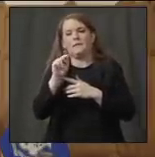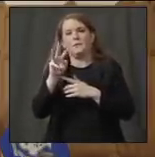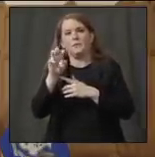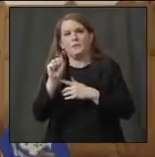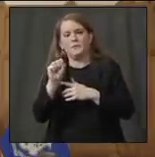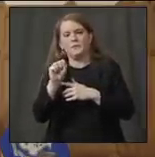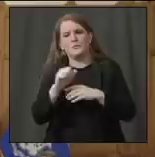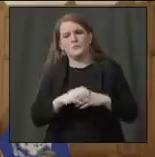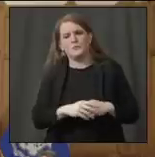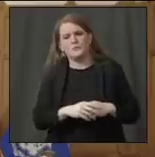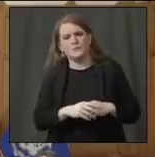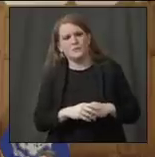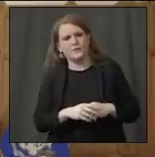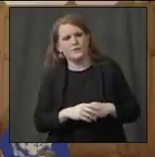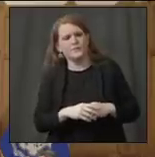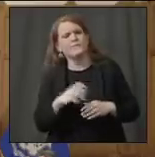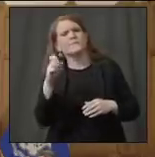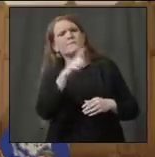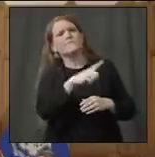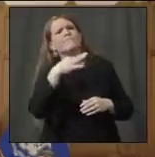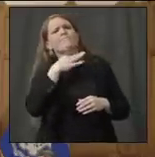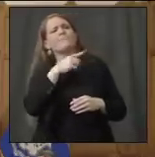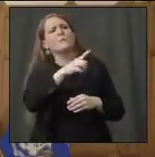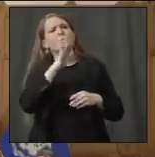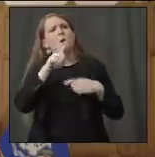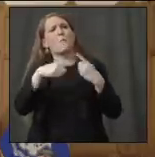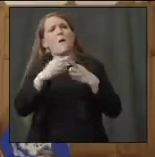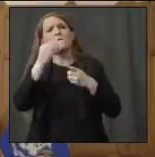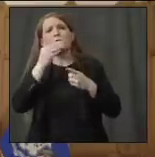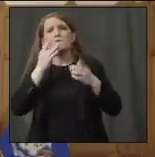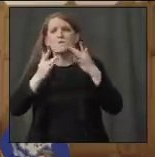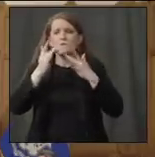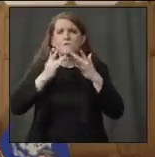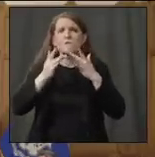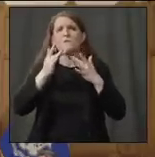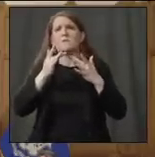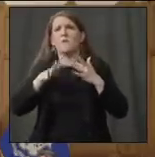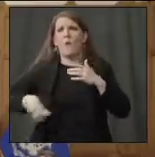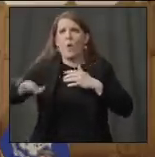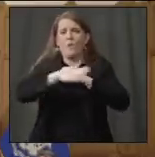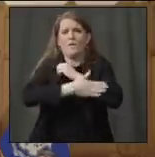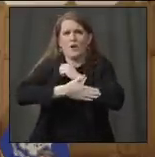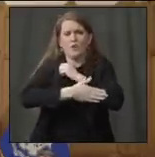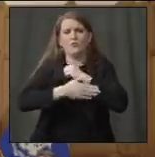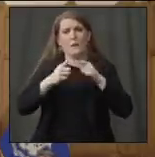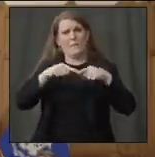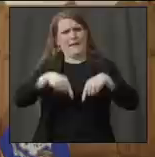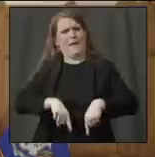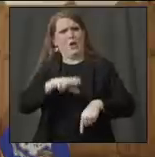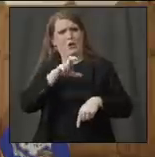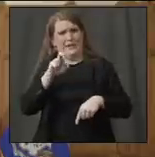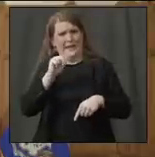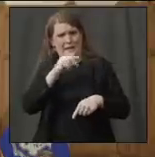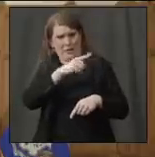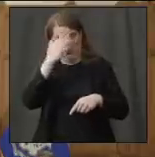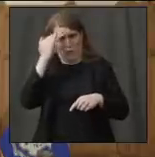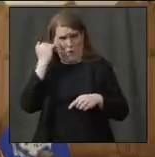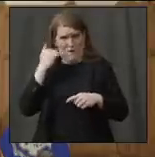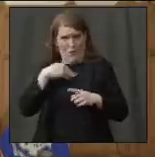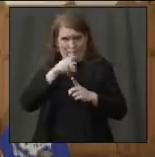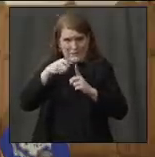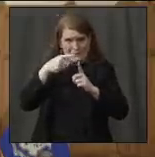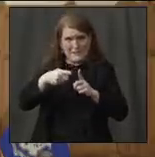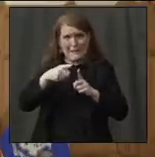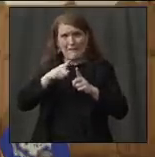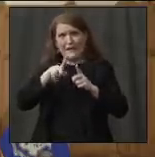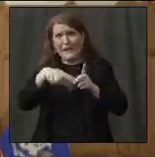is there a type of food that we're going to be seeing a shortage of? And when is the expectation that the shortages will be seen